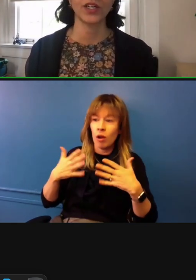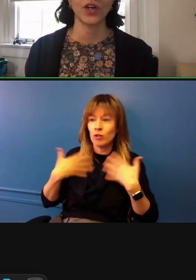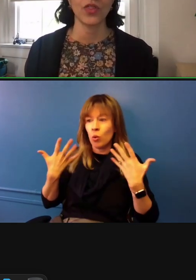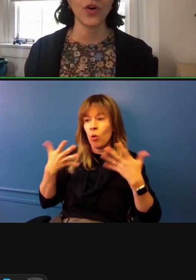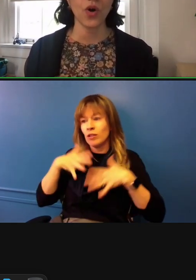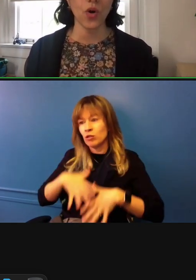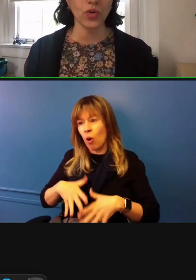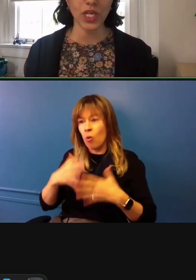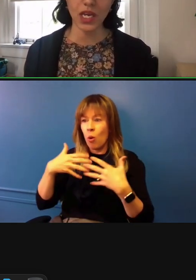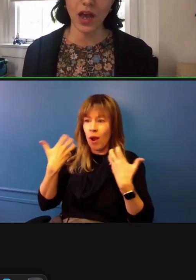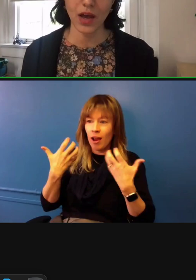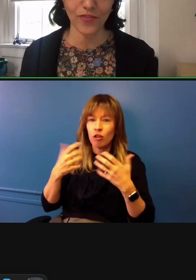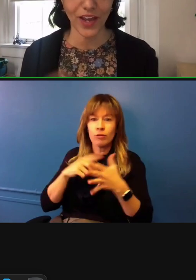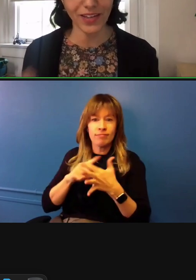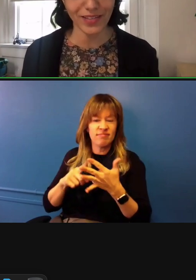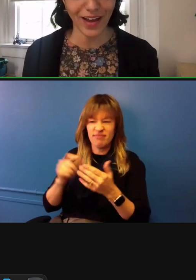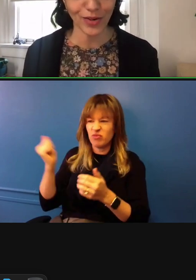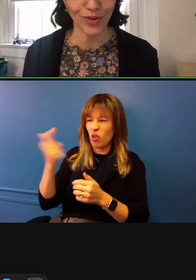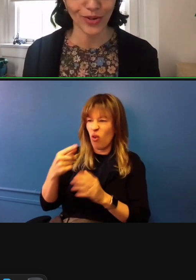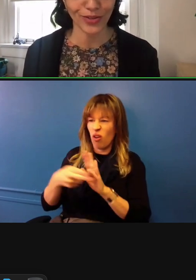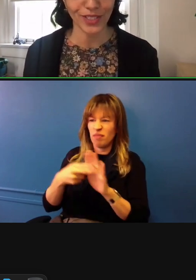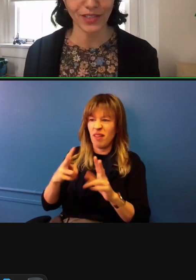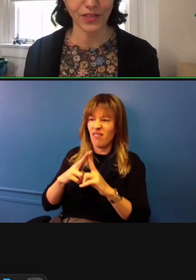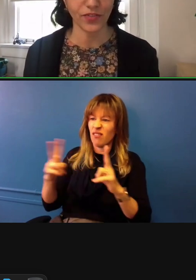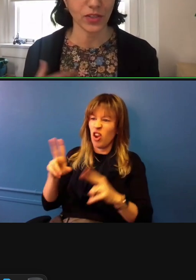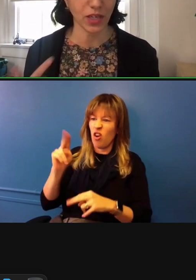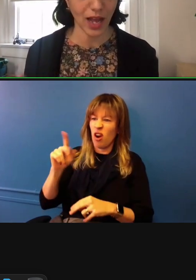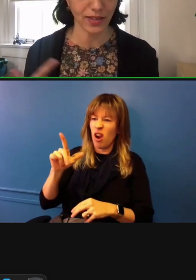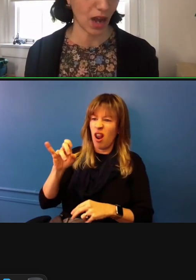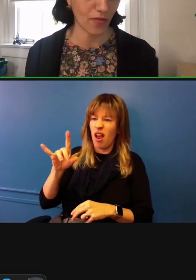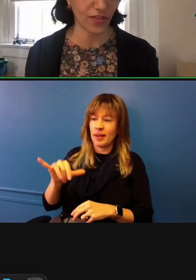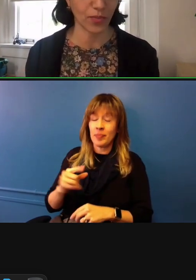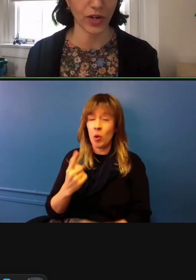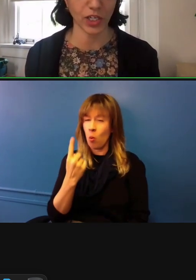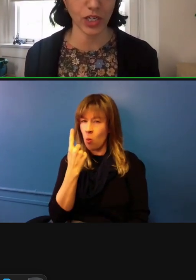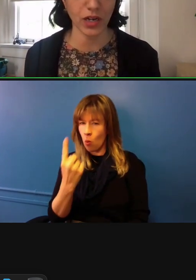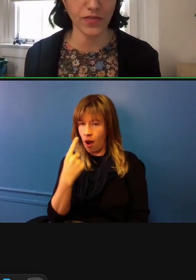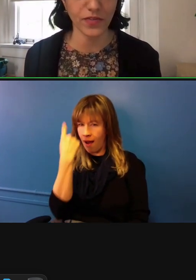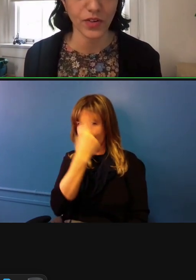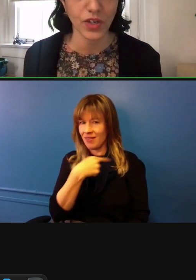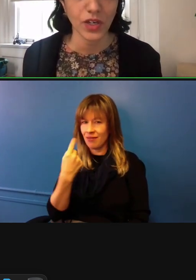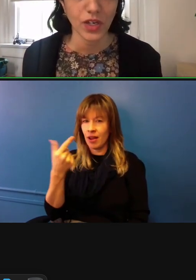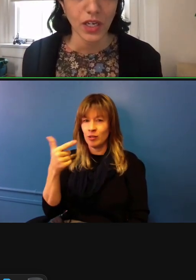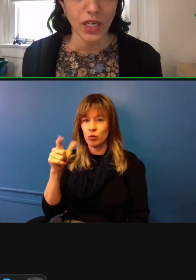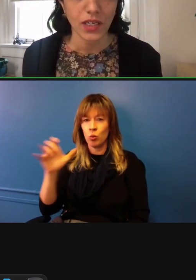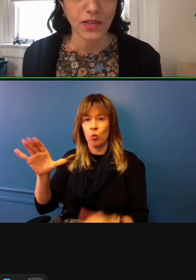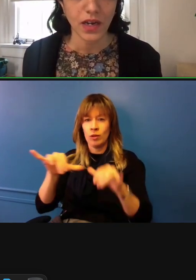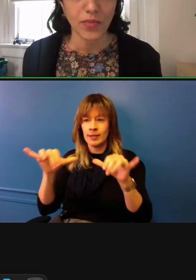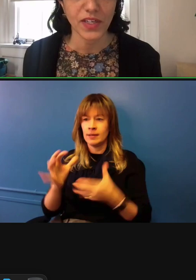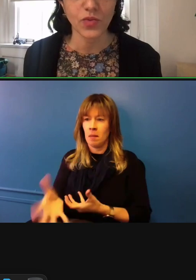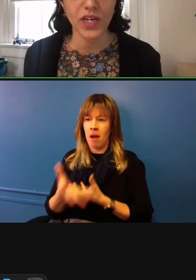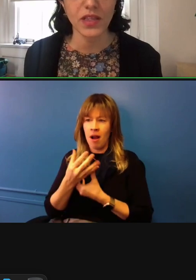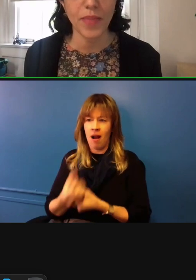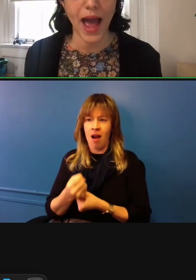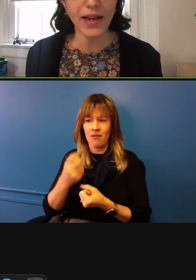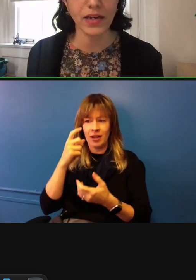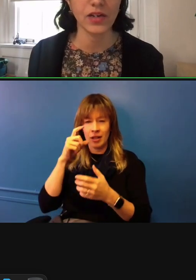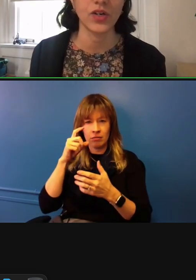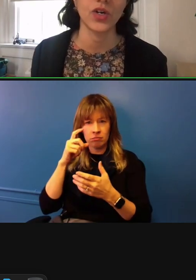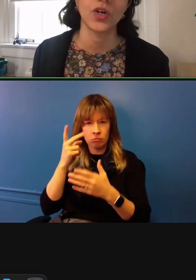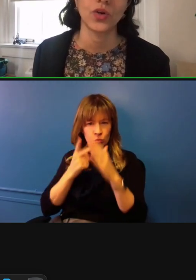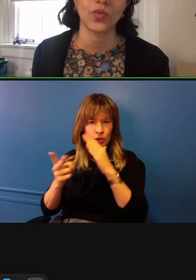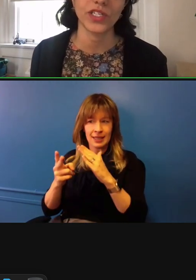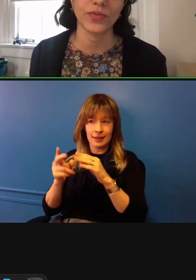fact, the only face that Google's system feels has a confident prediction of is this one in the